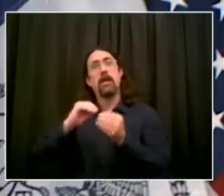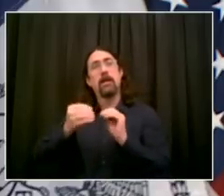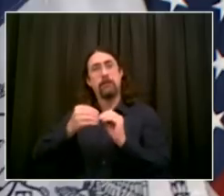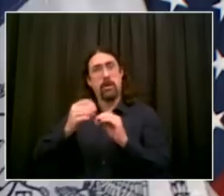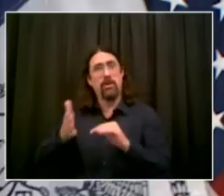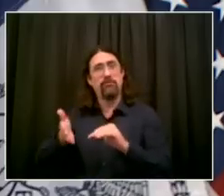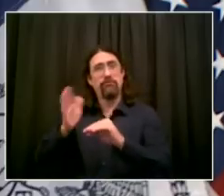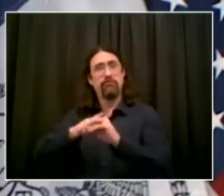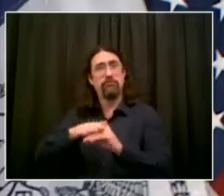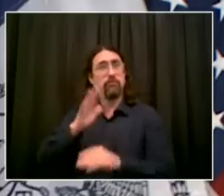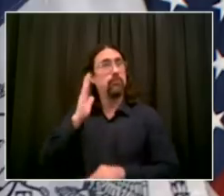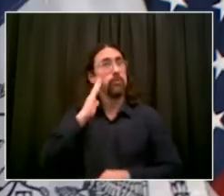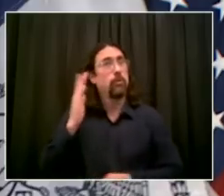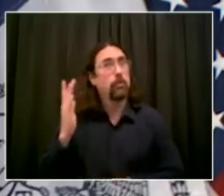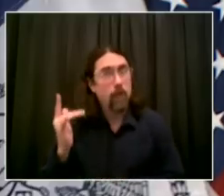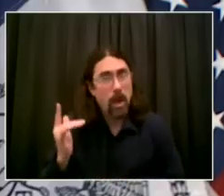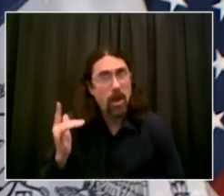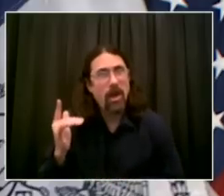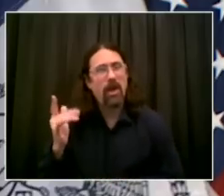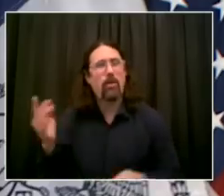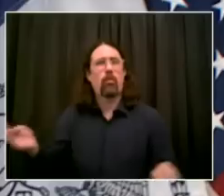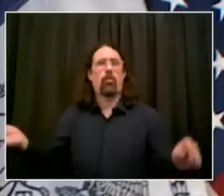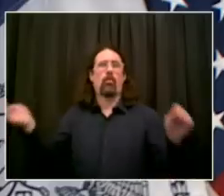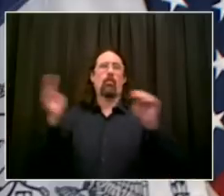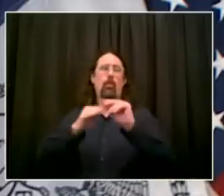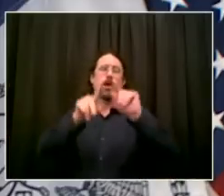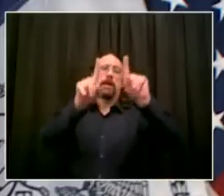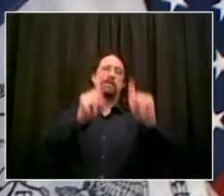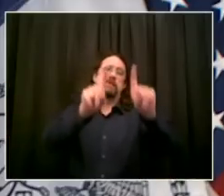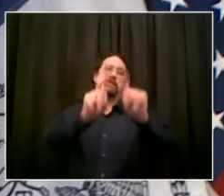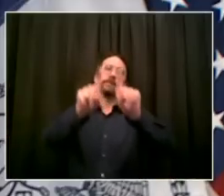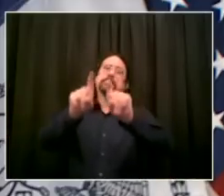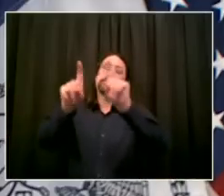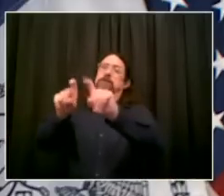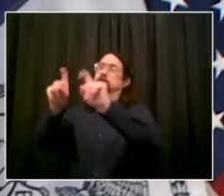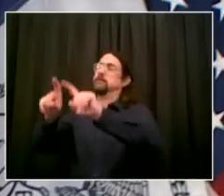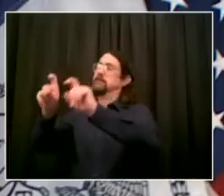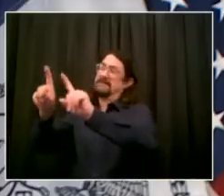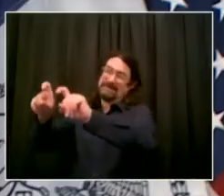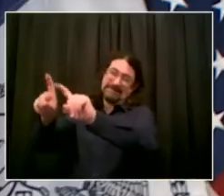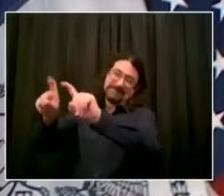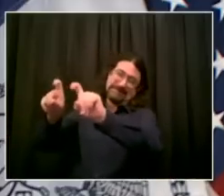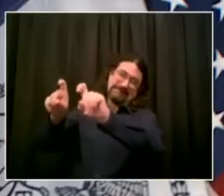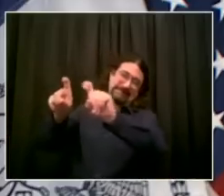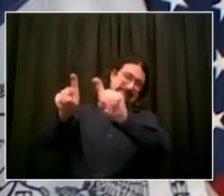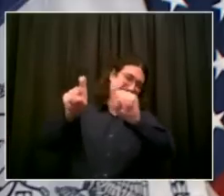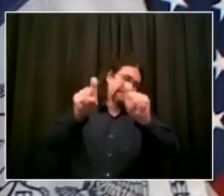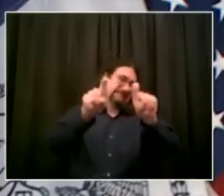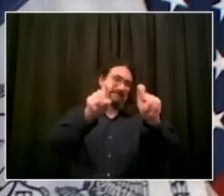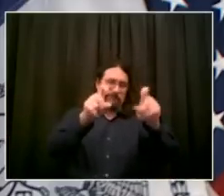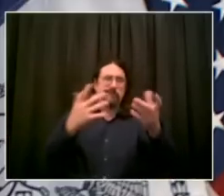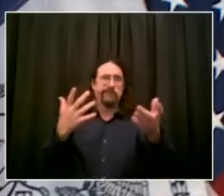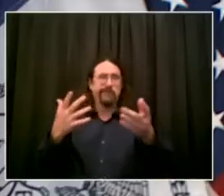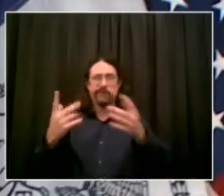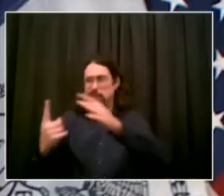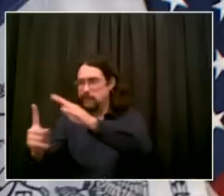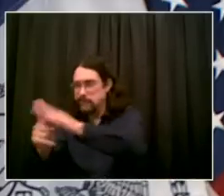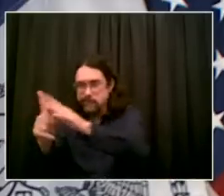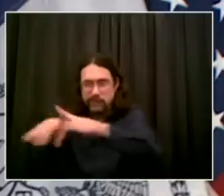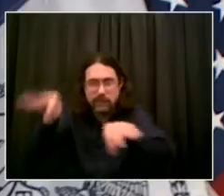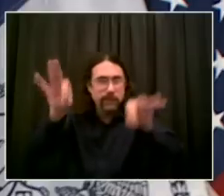percent positive, obviously the most compelling number is the 7-day rolling average on daily positivity. That's at